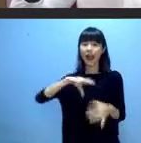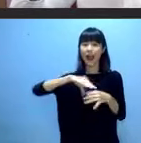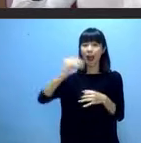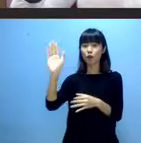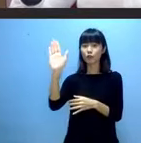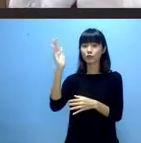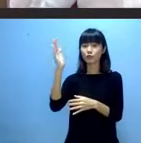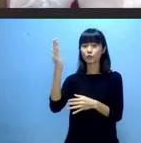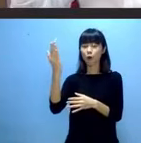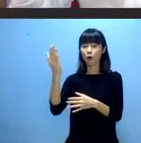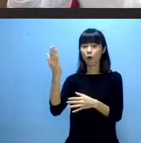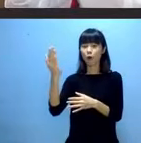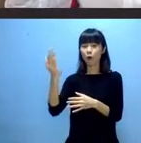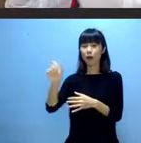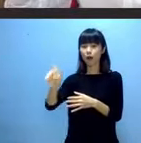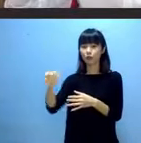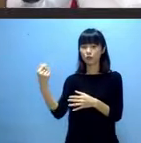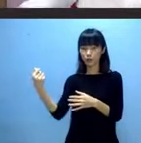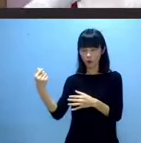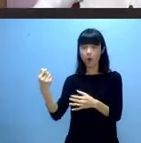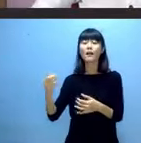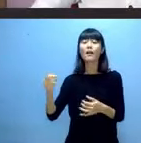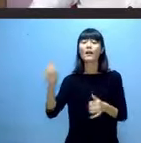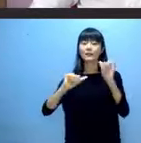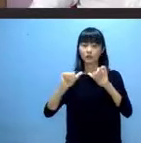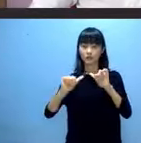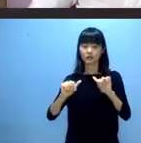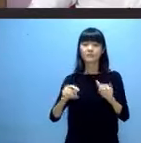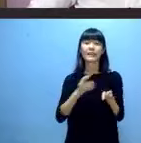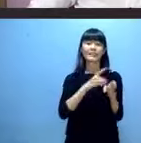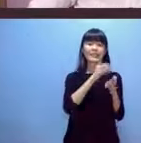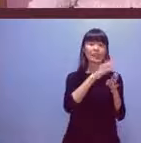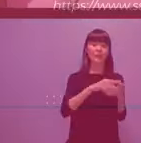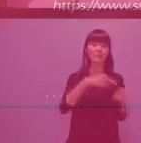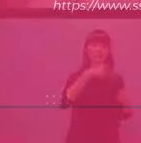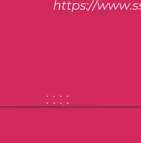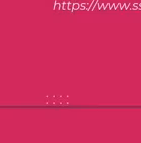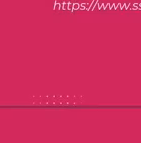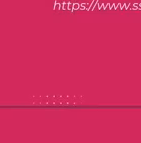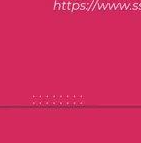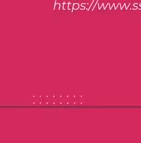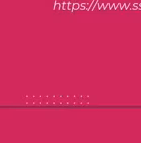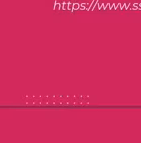and I'm going to get my director to roll the animation. Here we go.